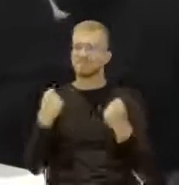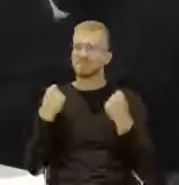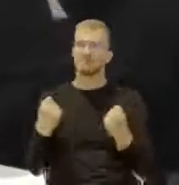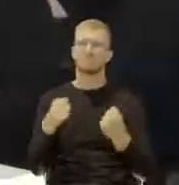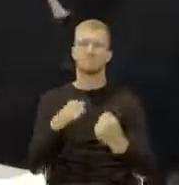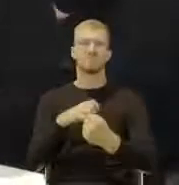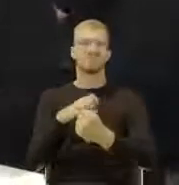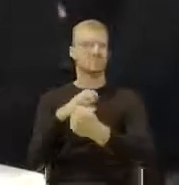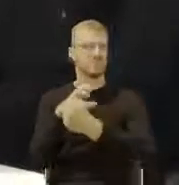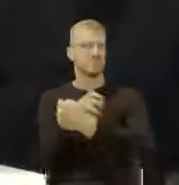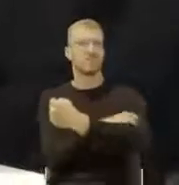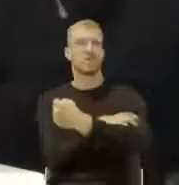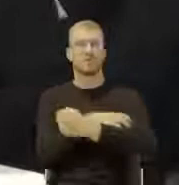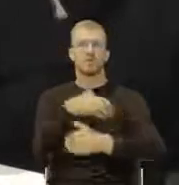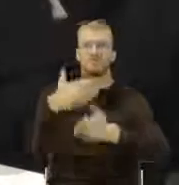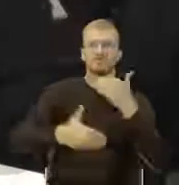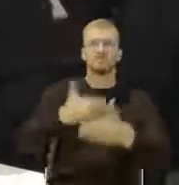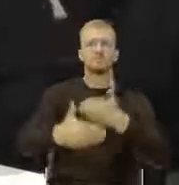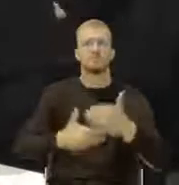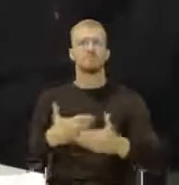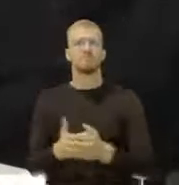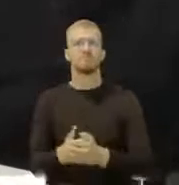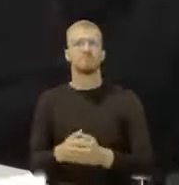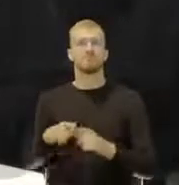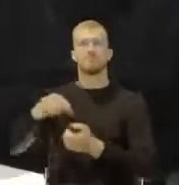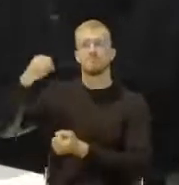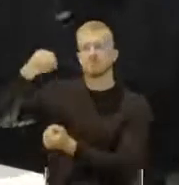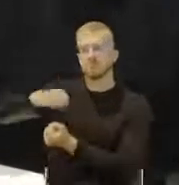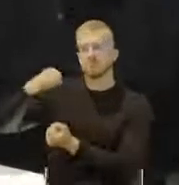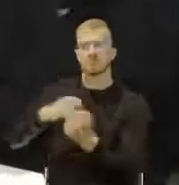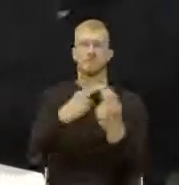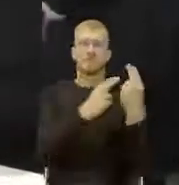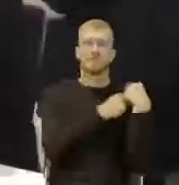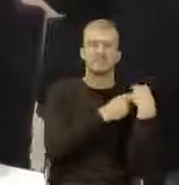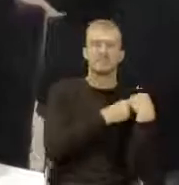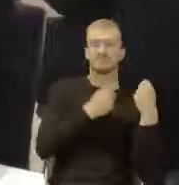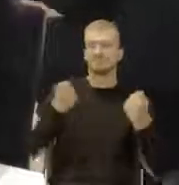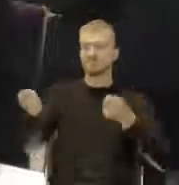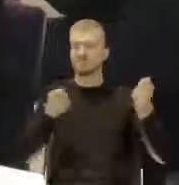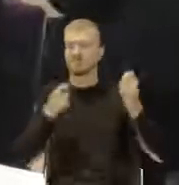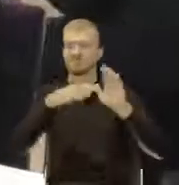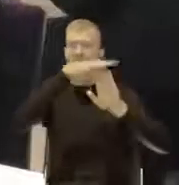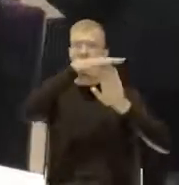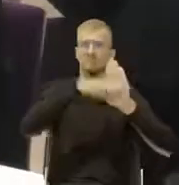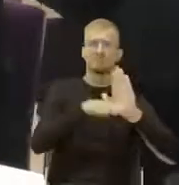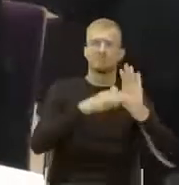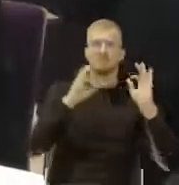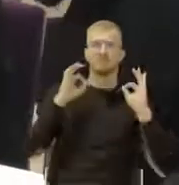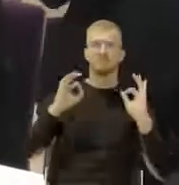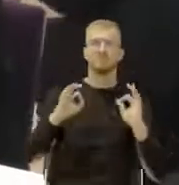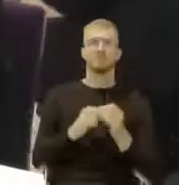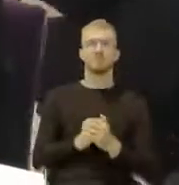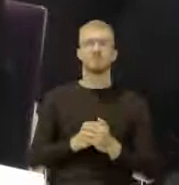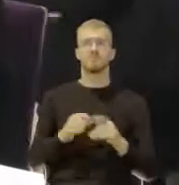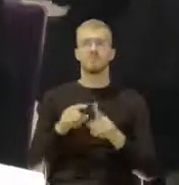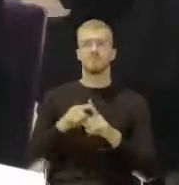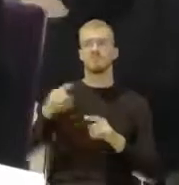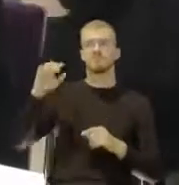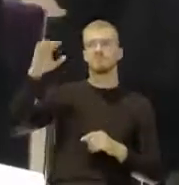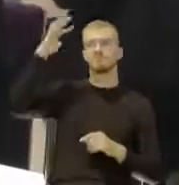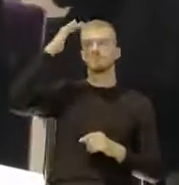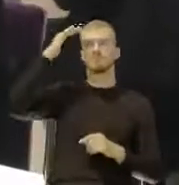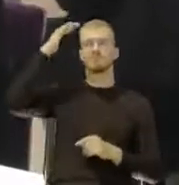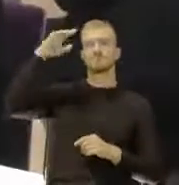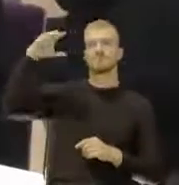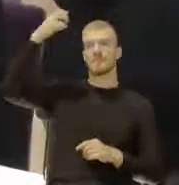that multi-level governance is imperative to achieving the goals outlined in the new urban agenda, and most importantly,